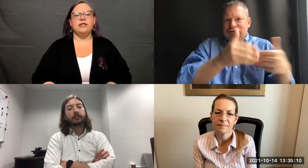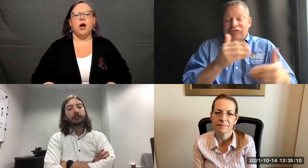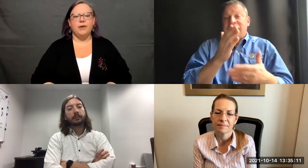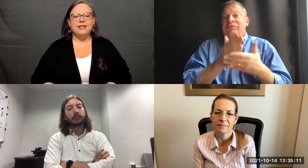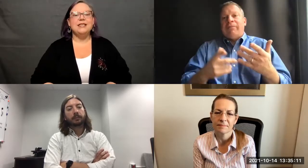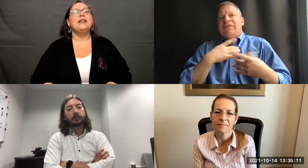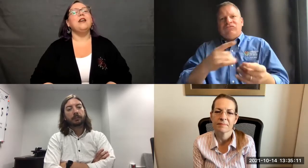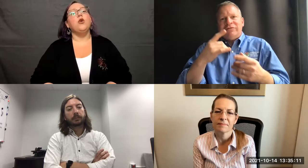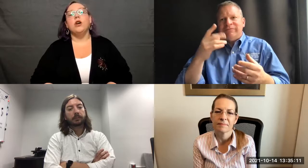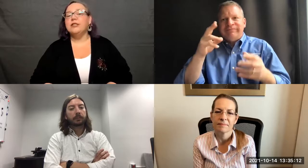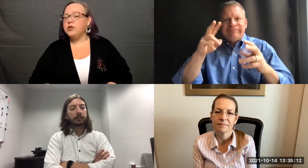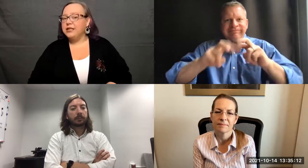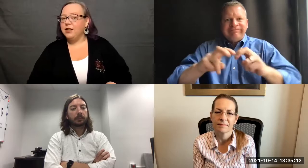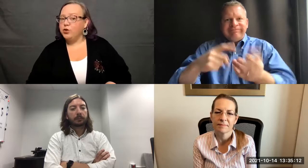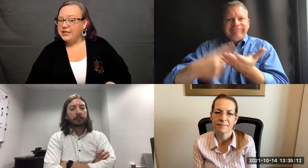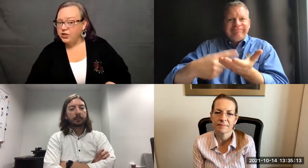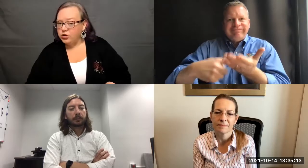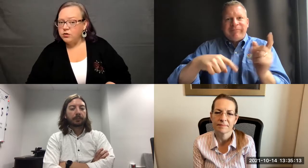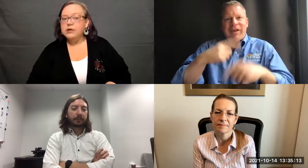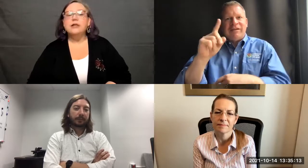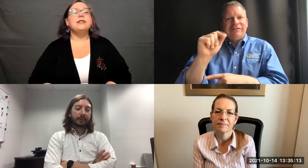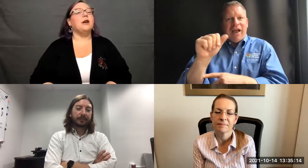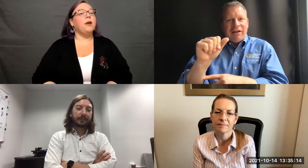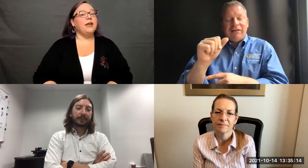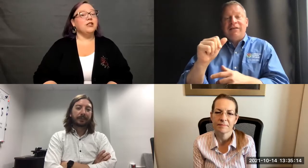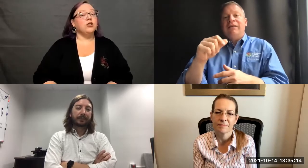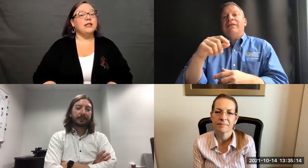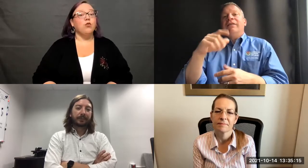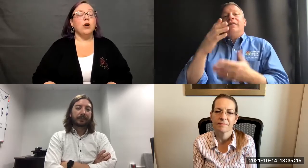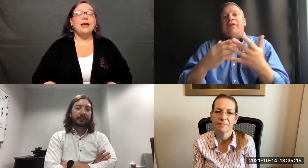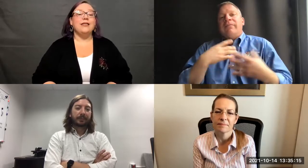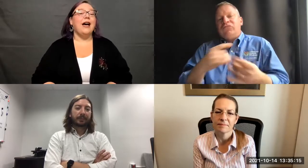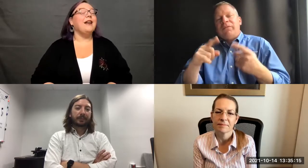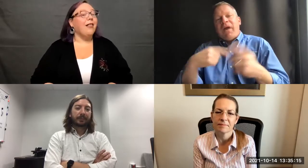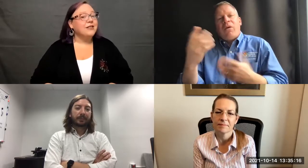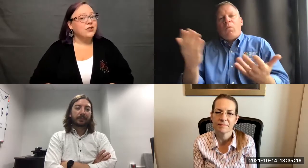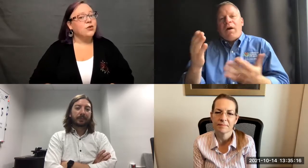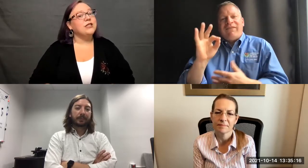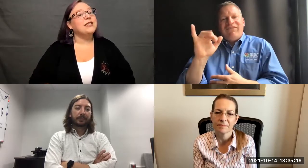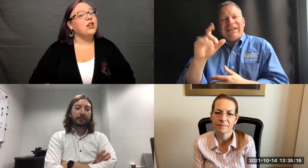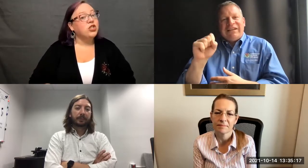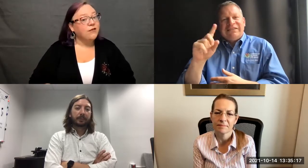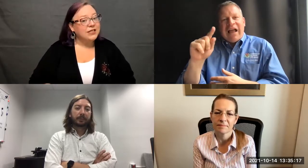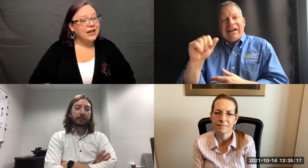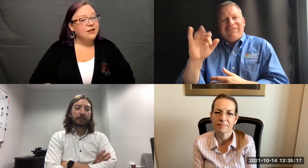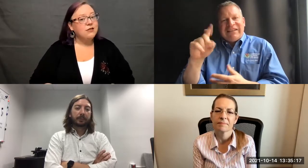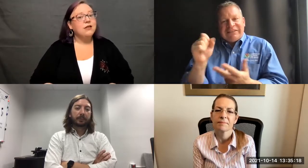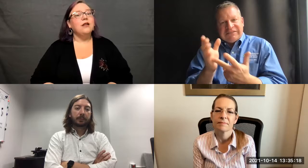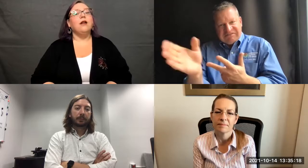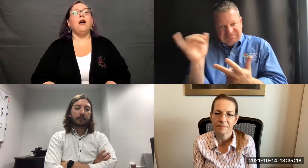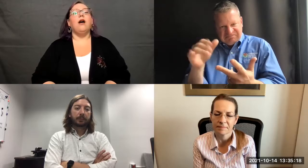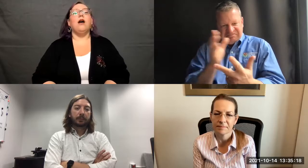our three topics. If you are interested in the procedure, some may be interested more in the analysis or discussion of the